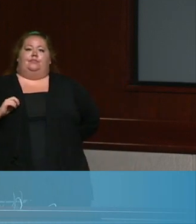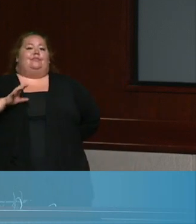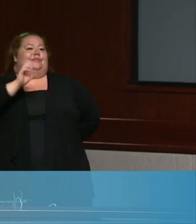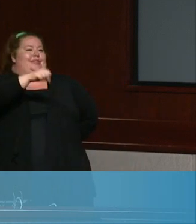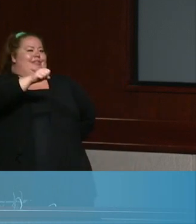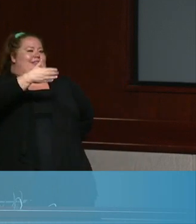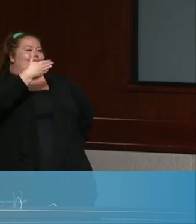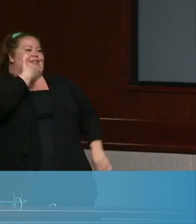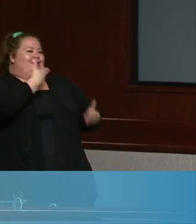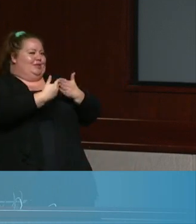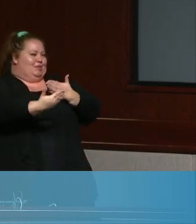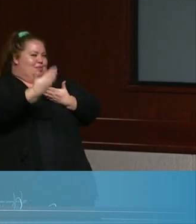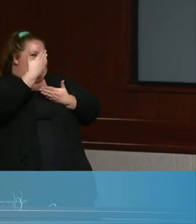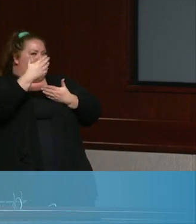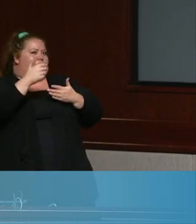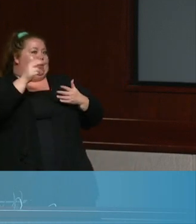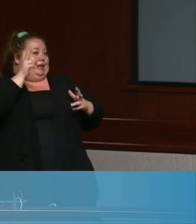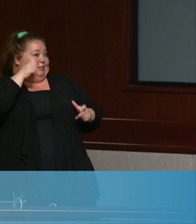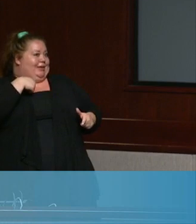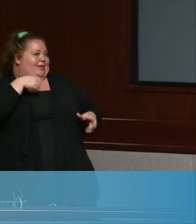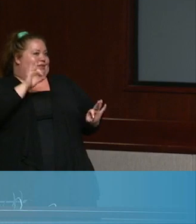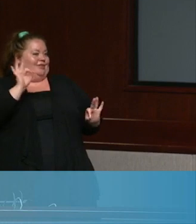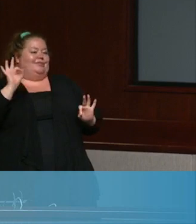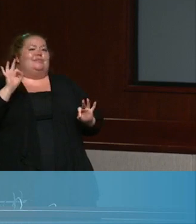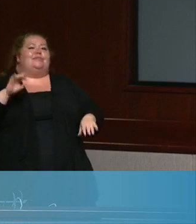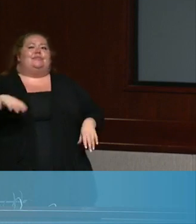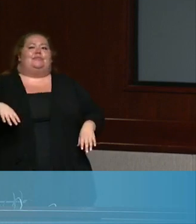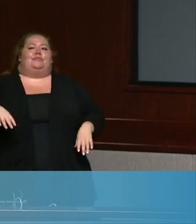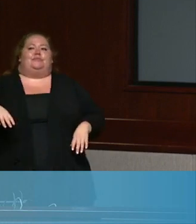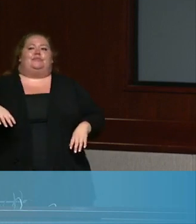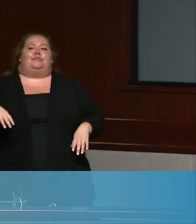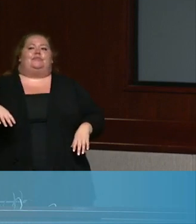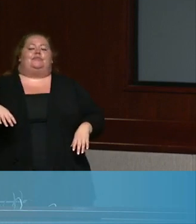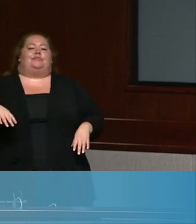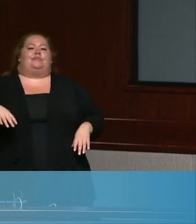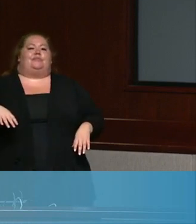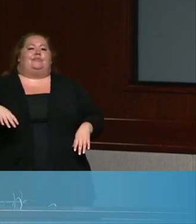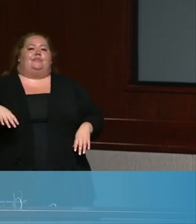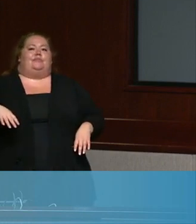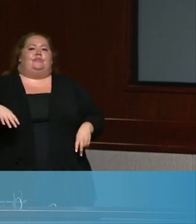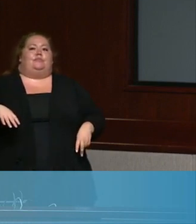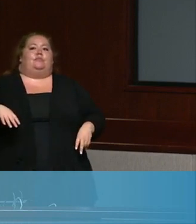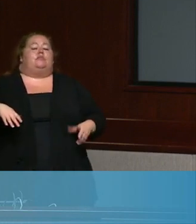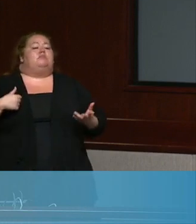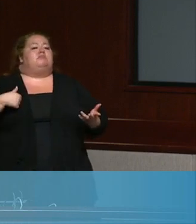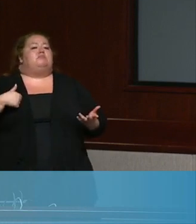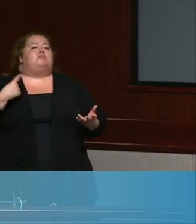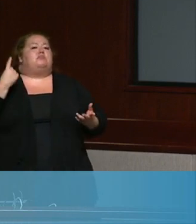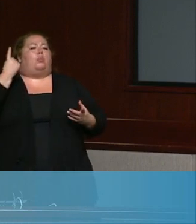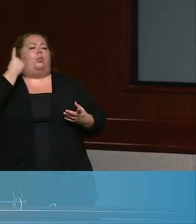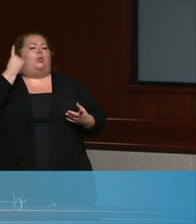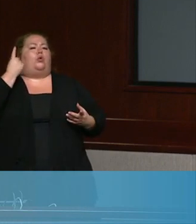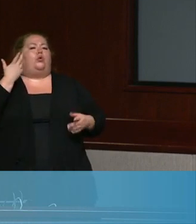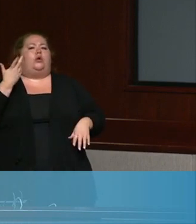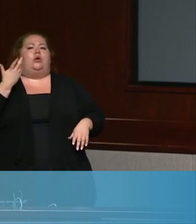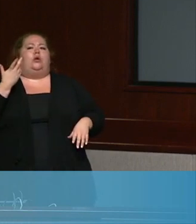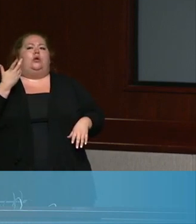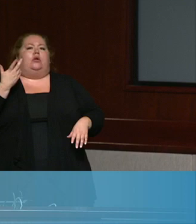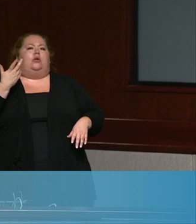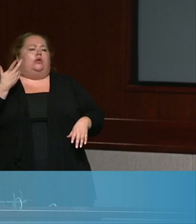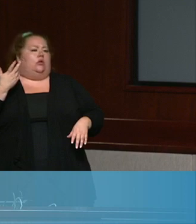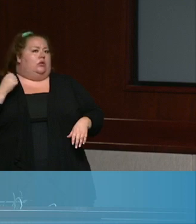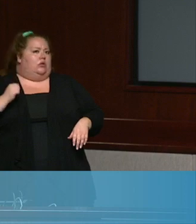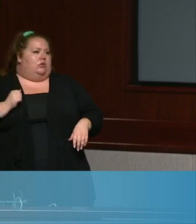Yeah, good morning. Can you hear me? We can, go ahead. Okay, great. Yeah, well, I was wondering, I mean, as we grapple with these rising